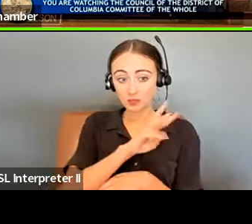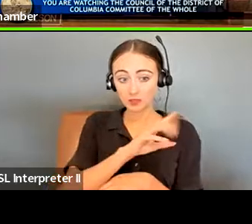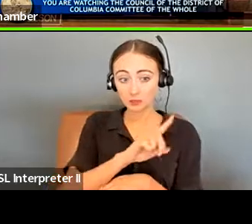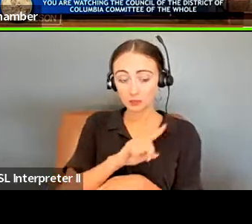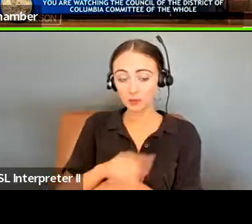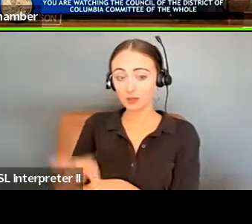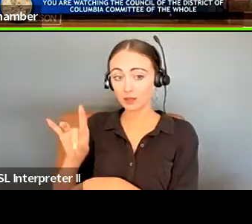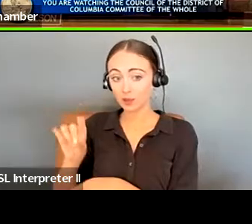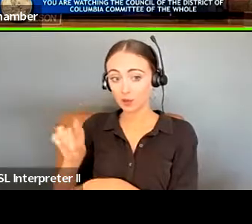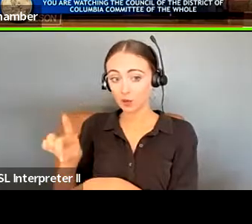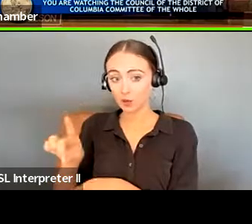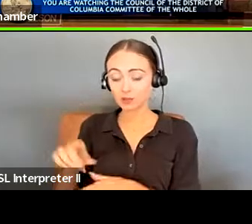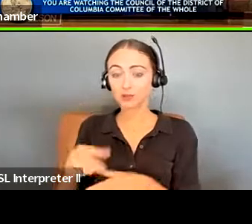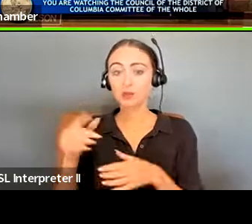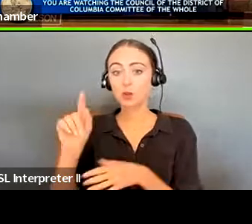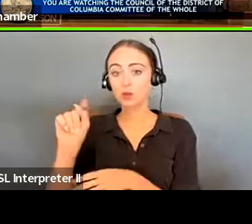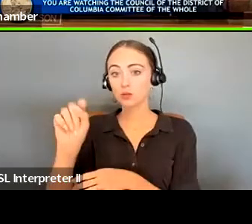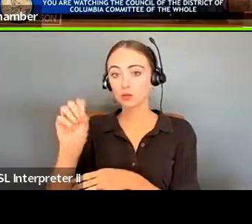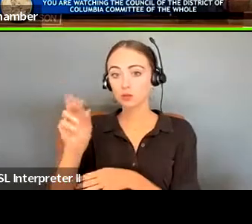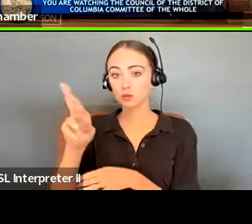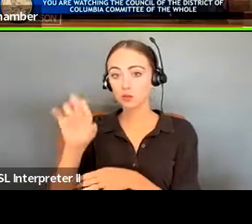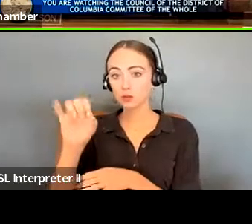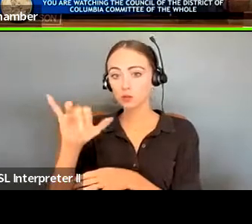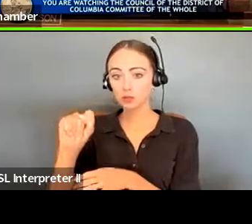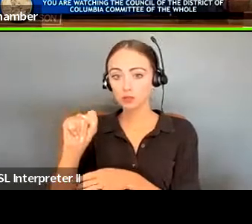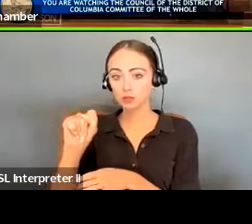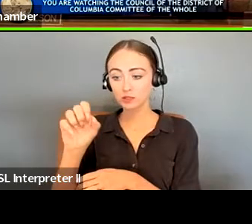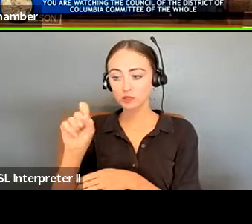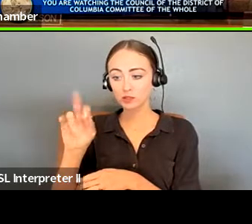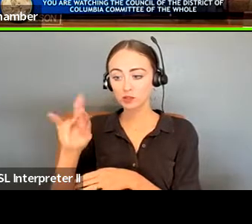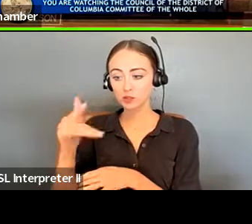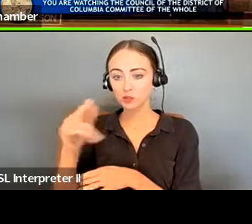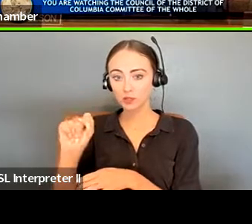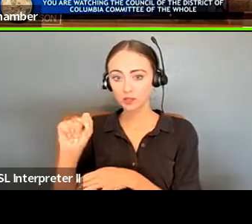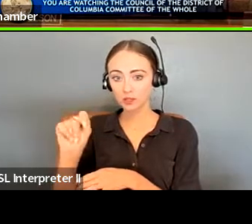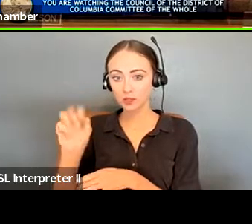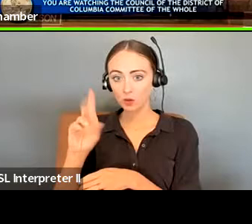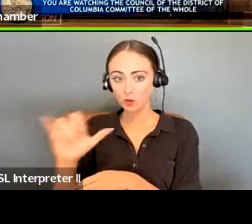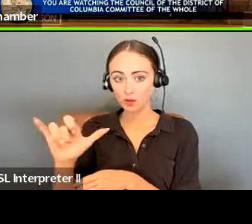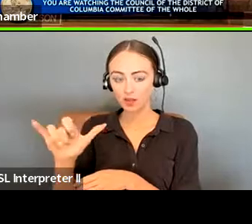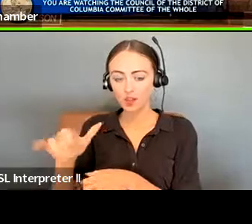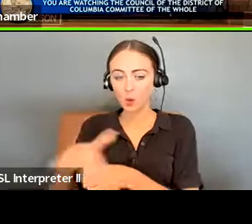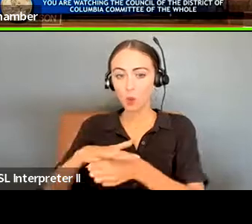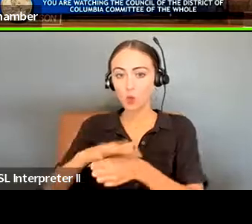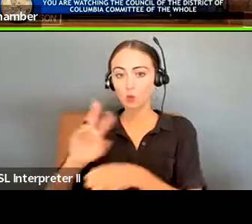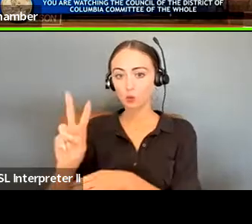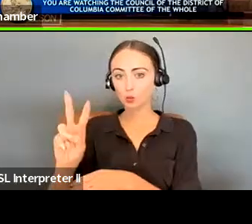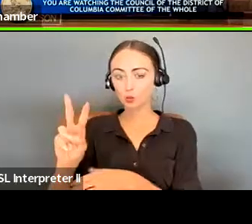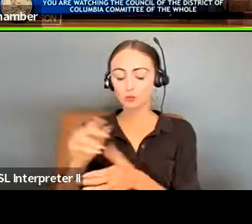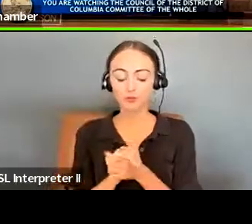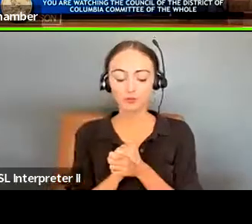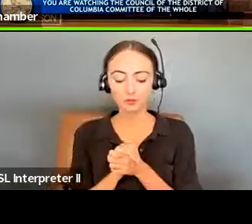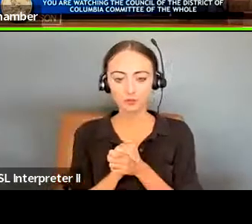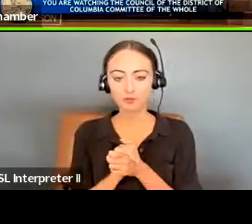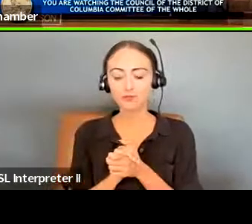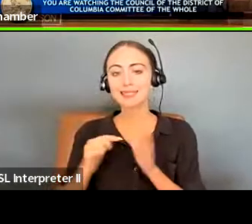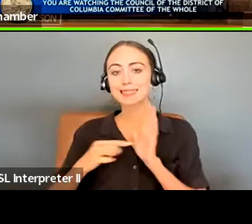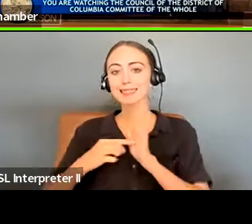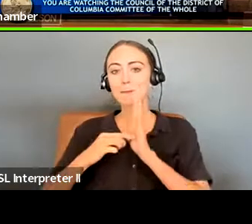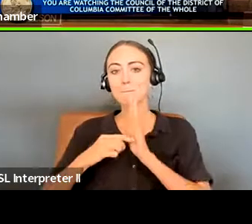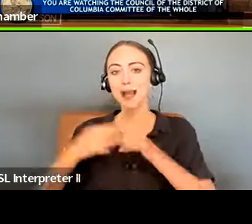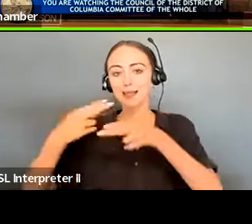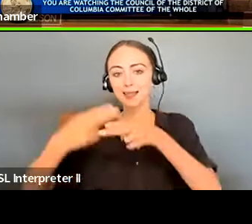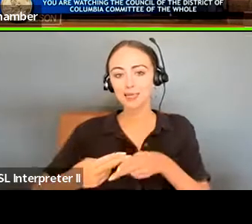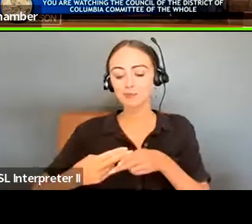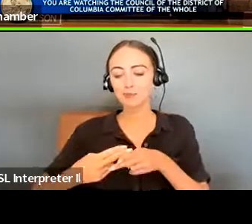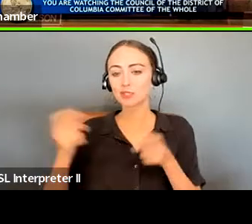Torres Strait Way. The location is in Ward 2 near Scott Circle. A symbolic naming is for ceremonial purposes